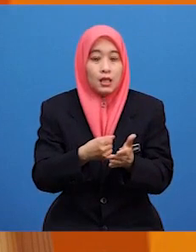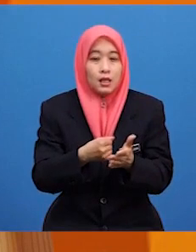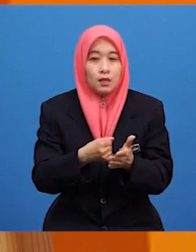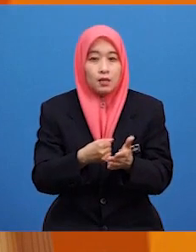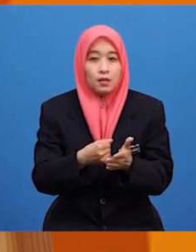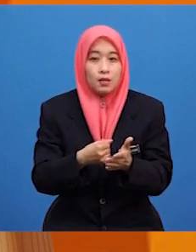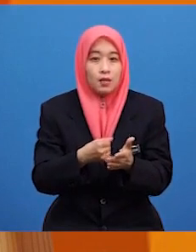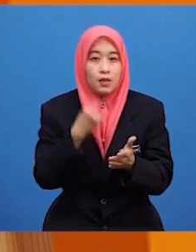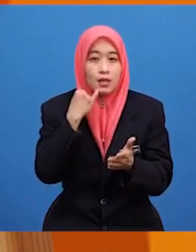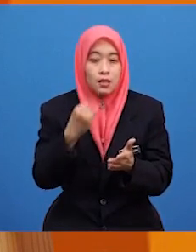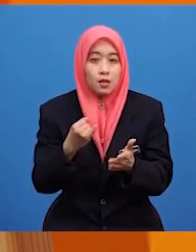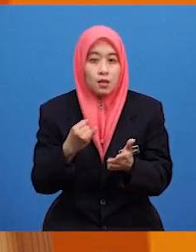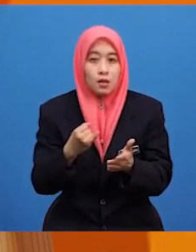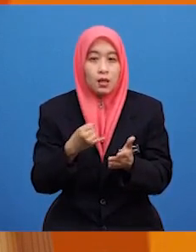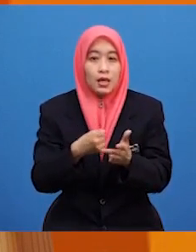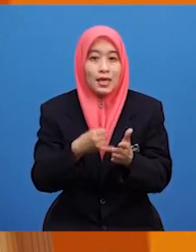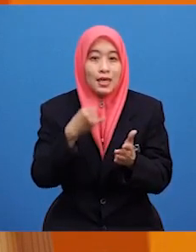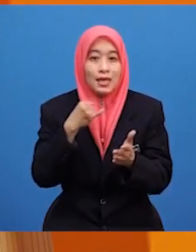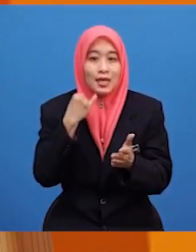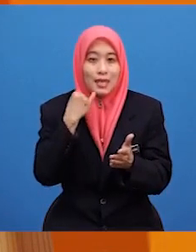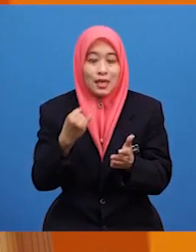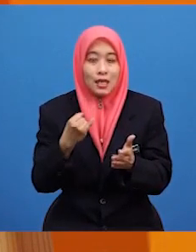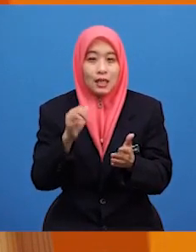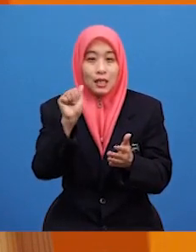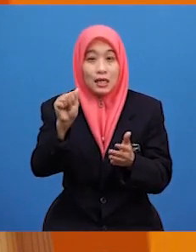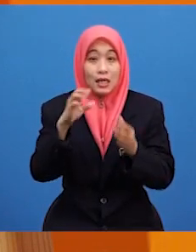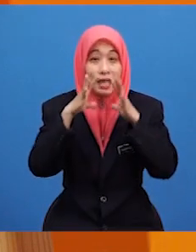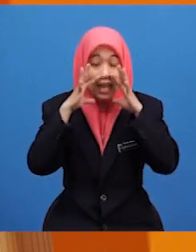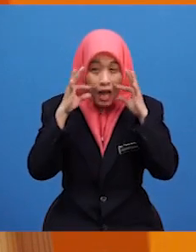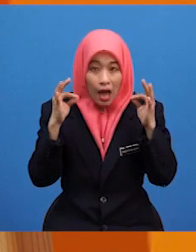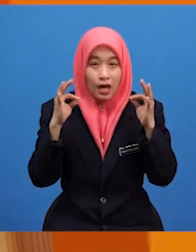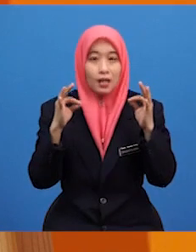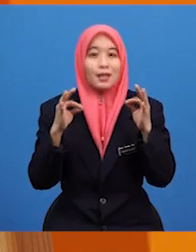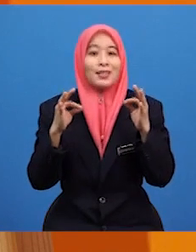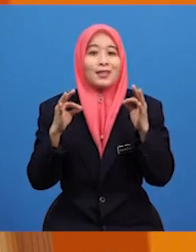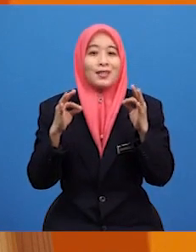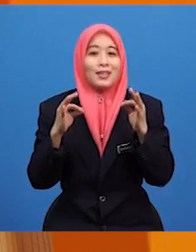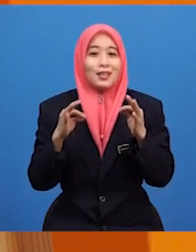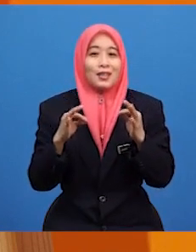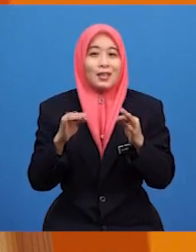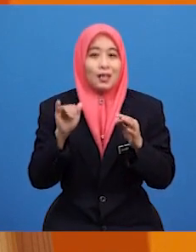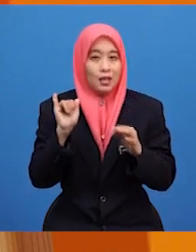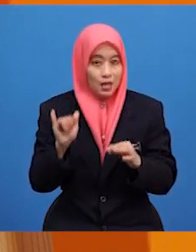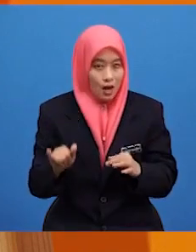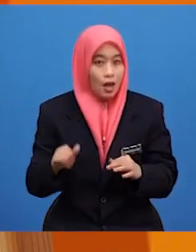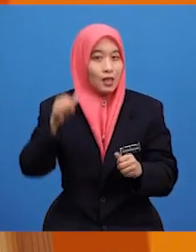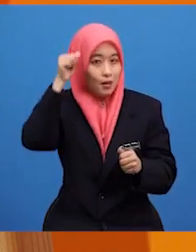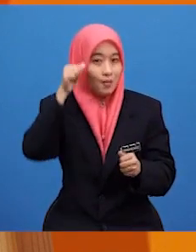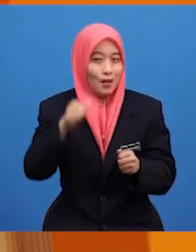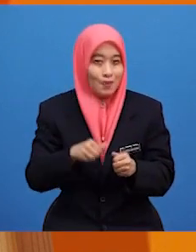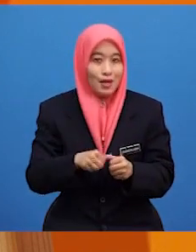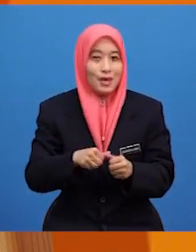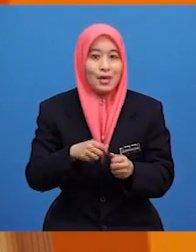Indeed, it is. It is a cat. And as I remember, this is how